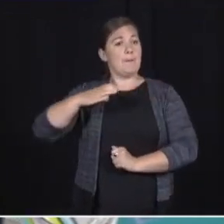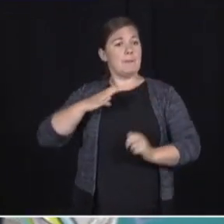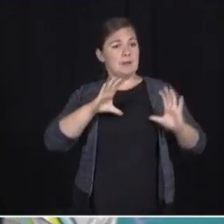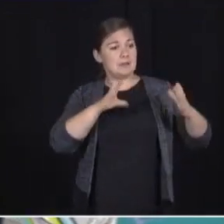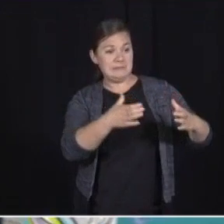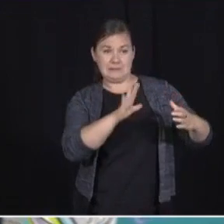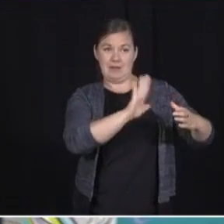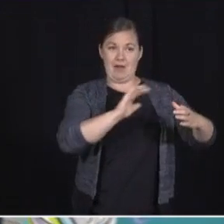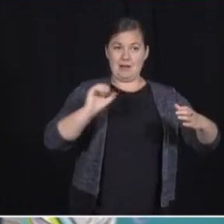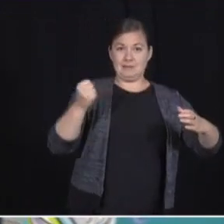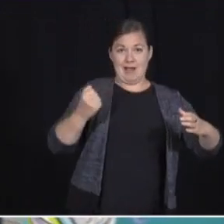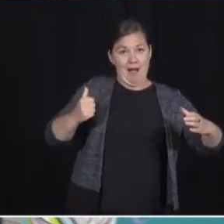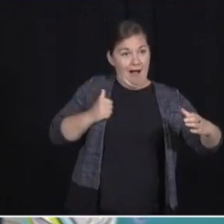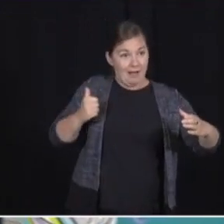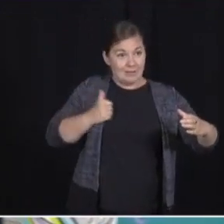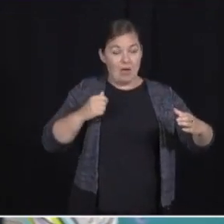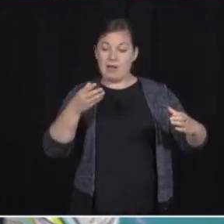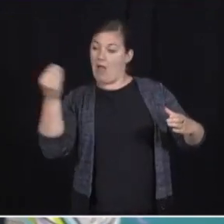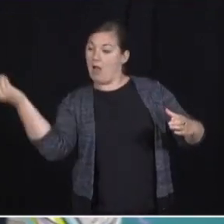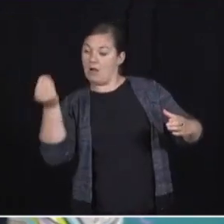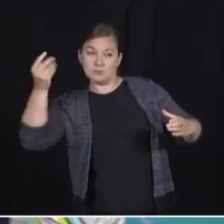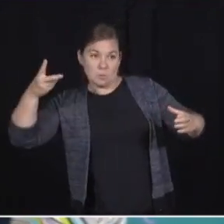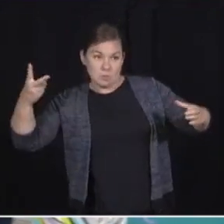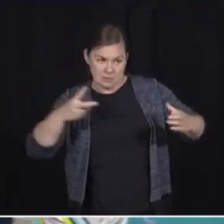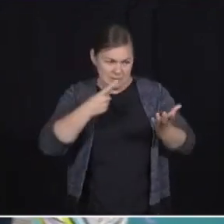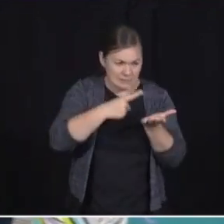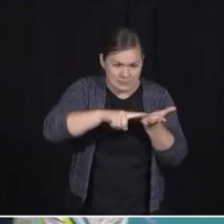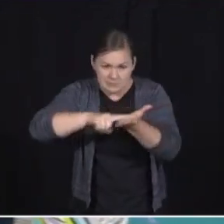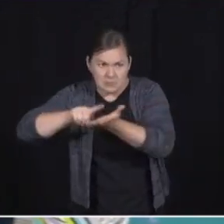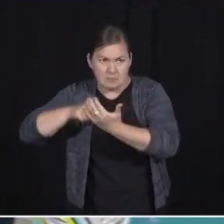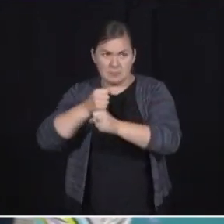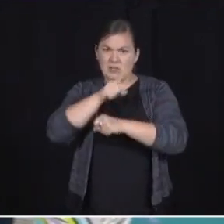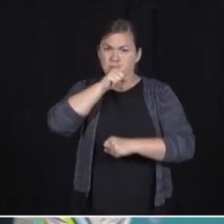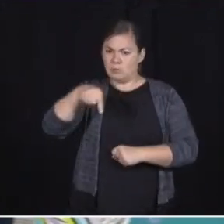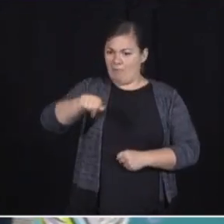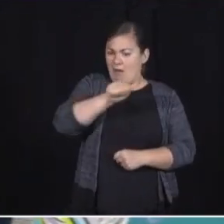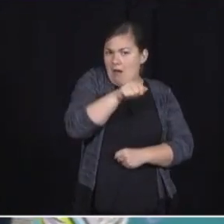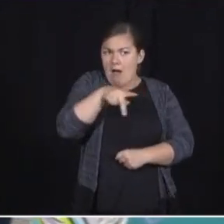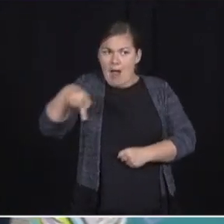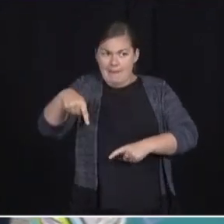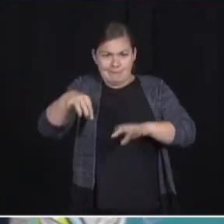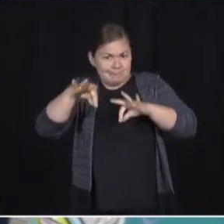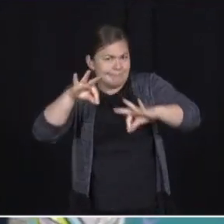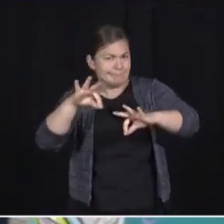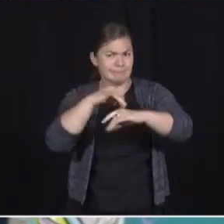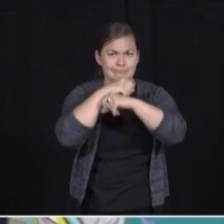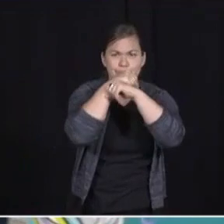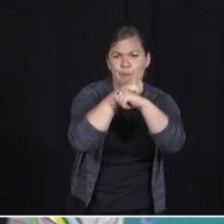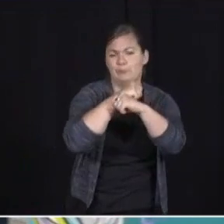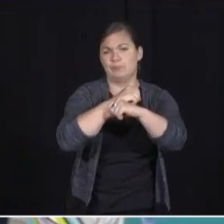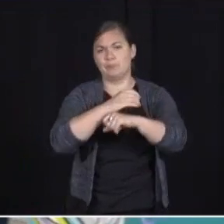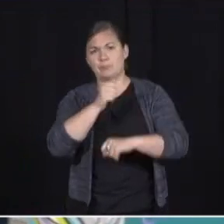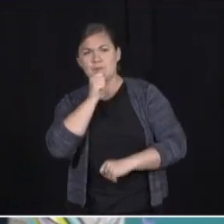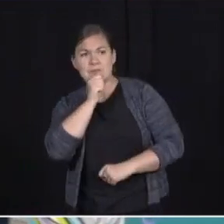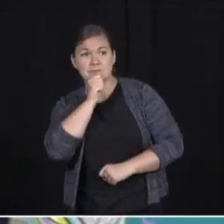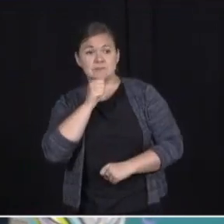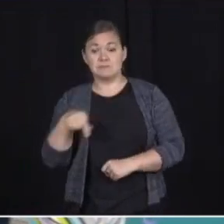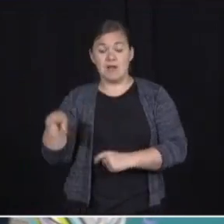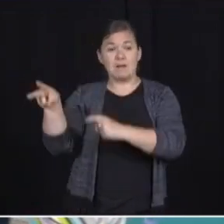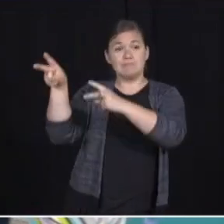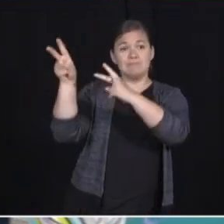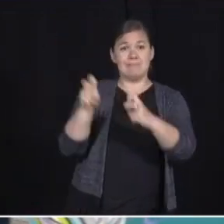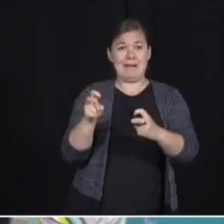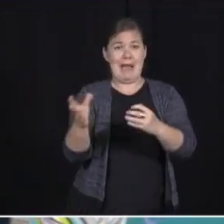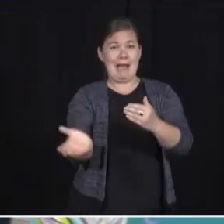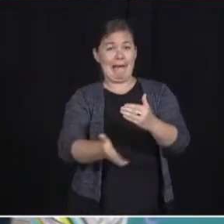to ensure the highest level of privacy. It's also very easy to use. Once you download it, you don't need to do